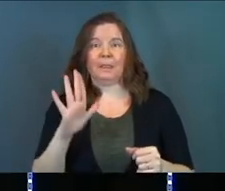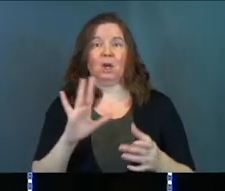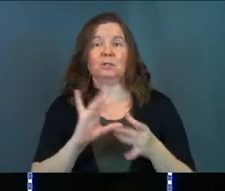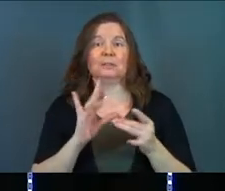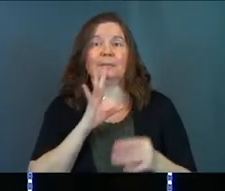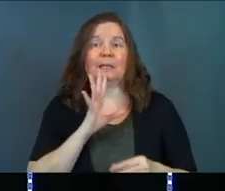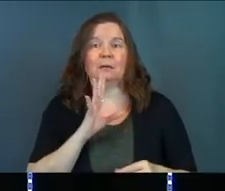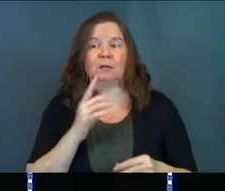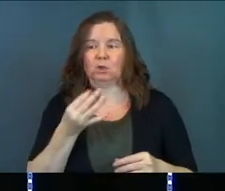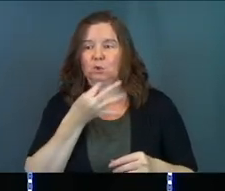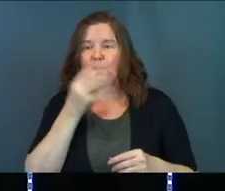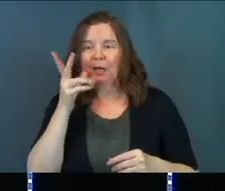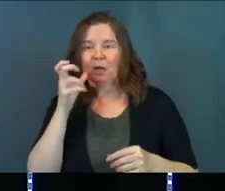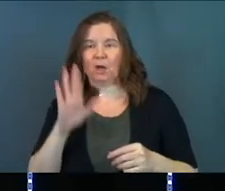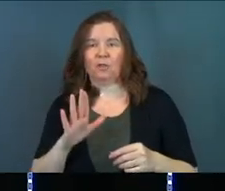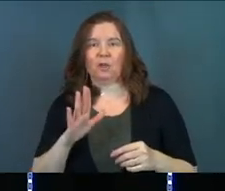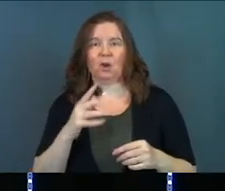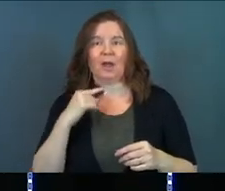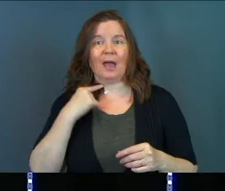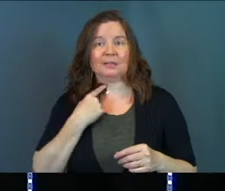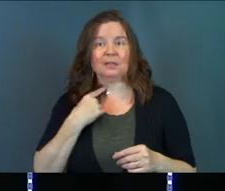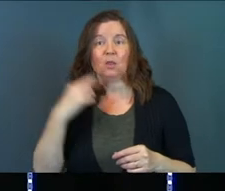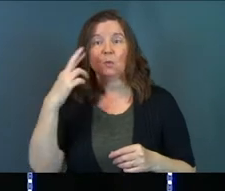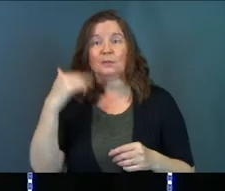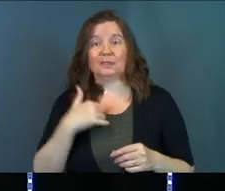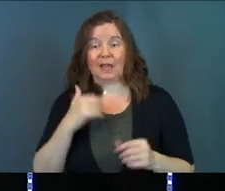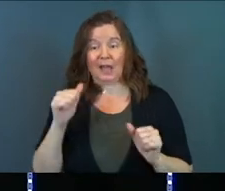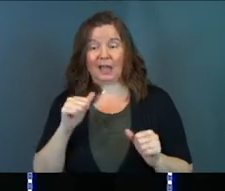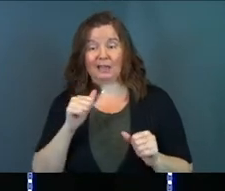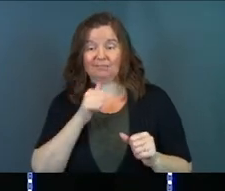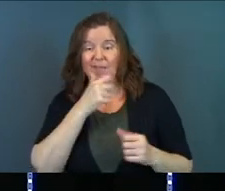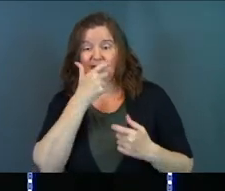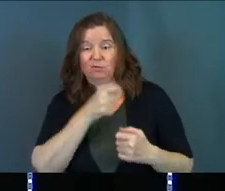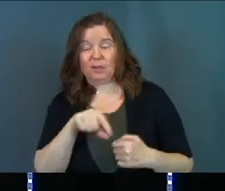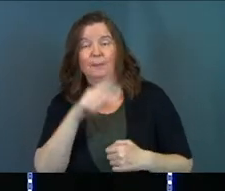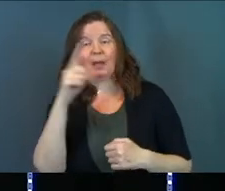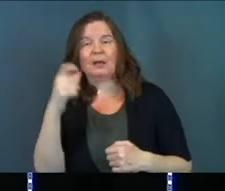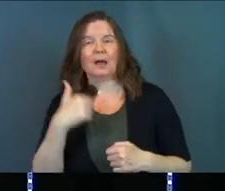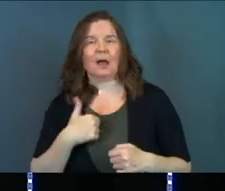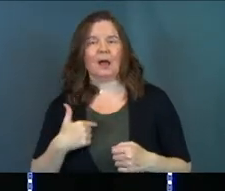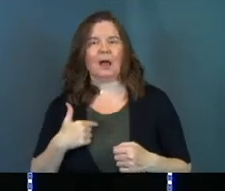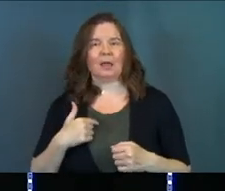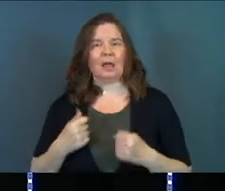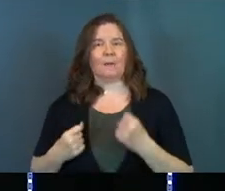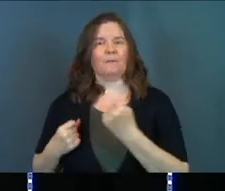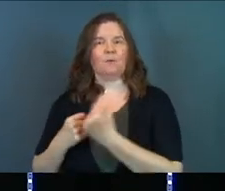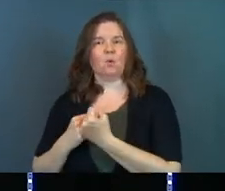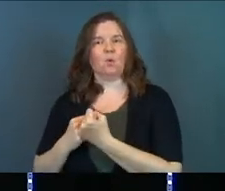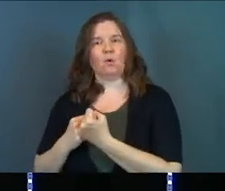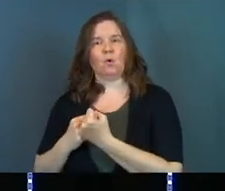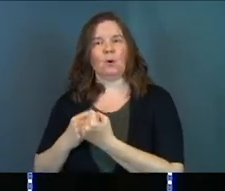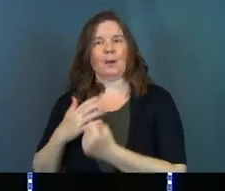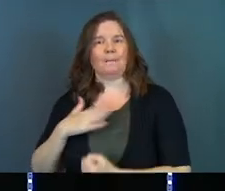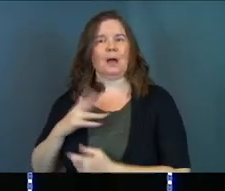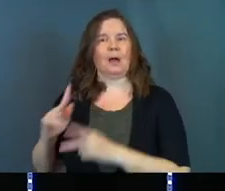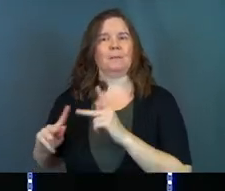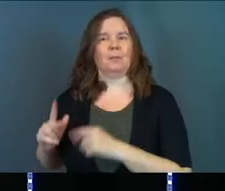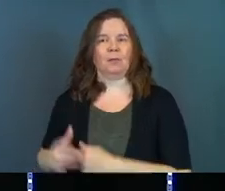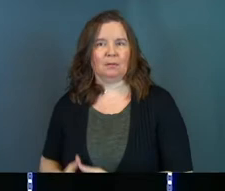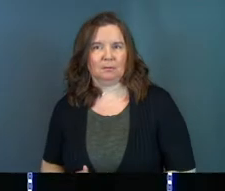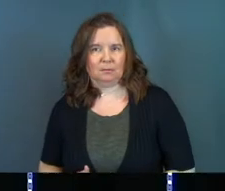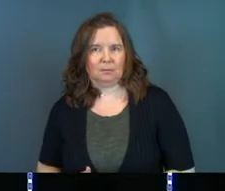their speak, you know, as soon as I hear their accent, the reason I can distrust them is because I am for my